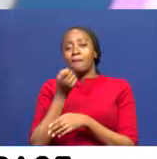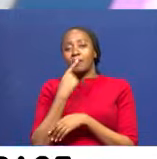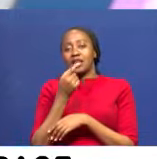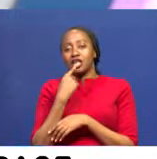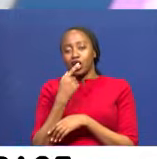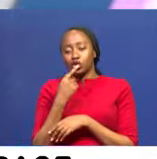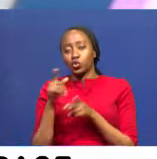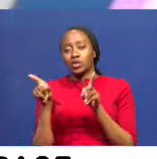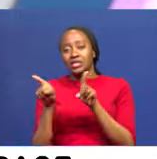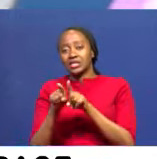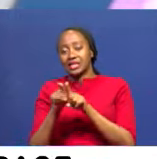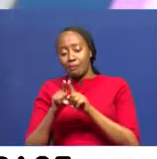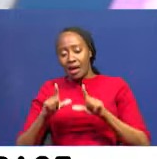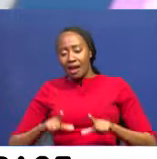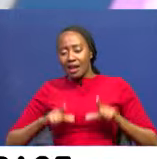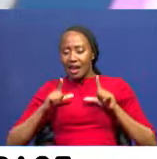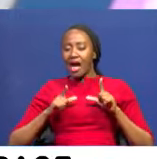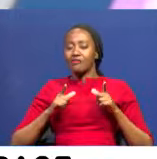also lifestyle management.